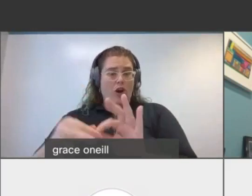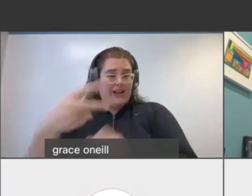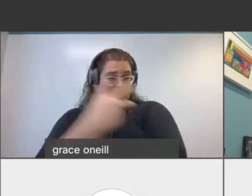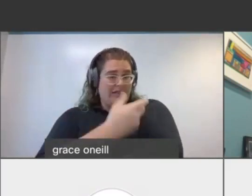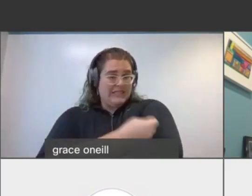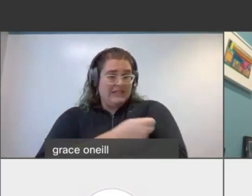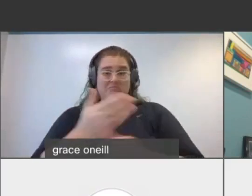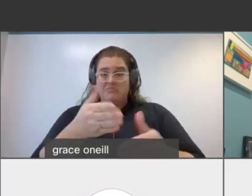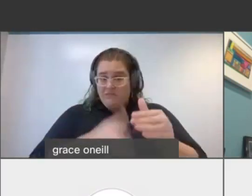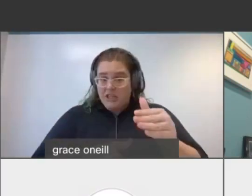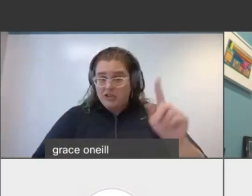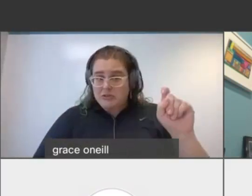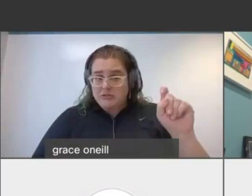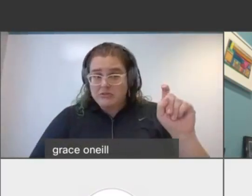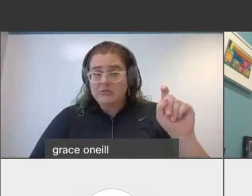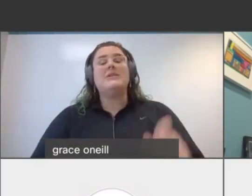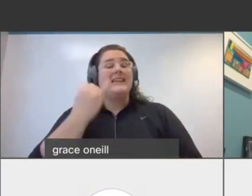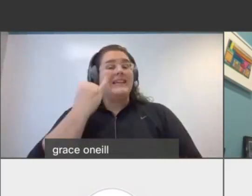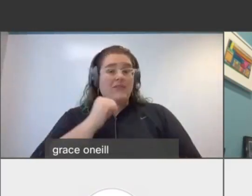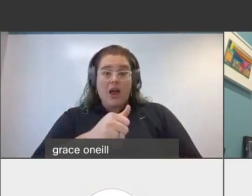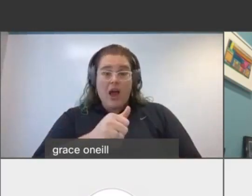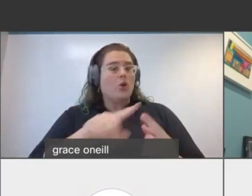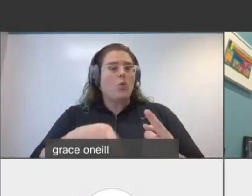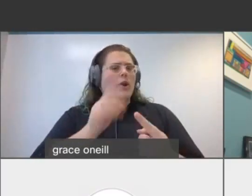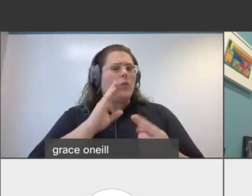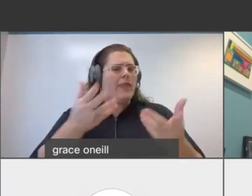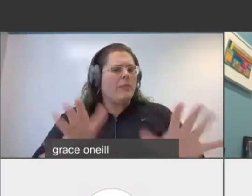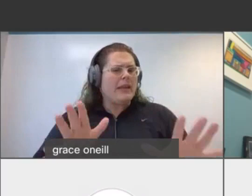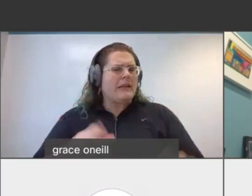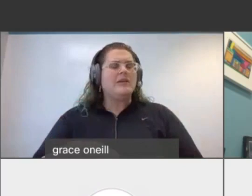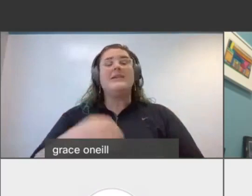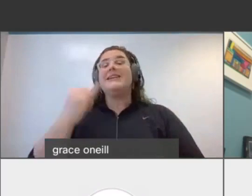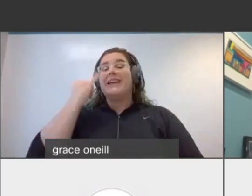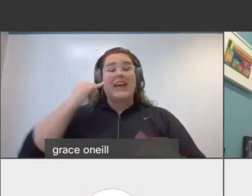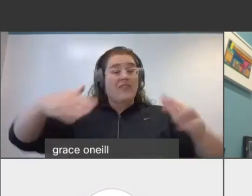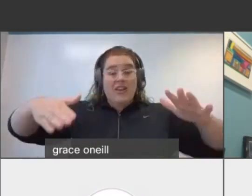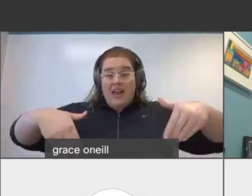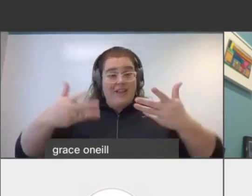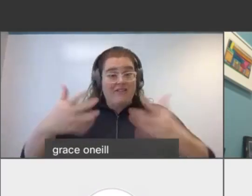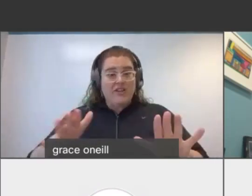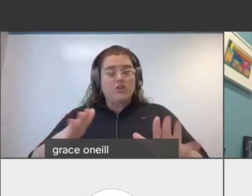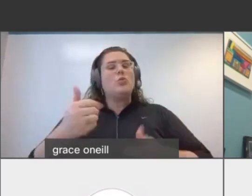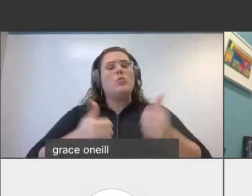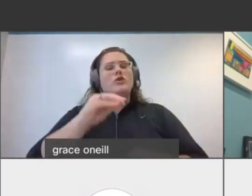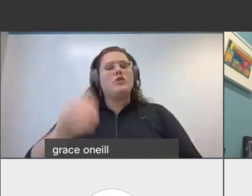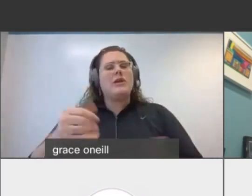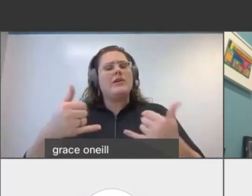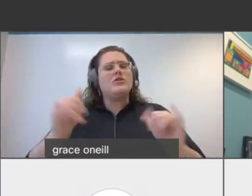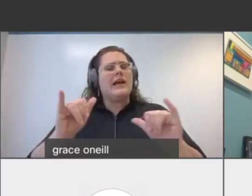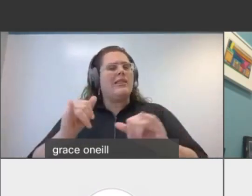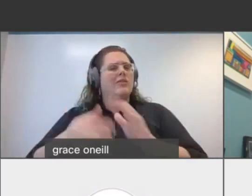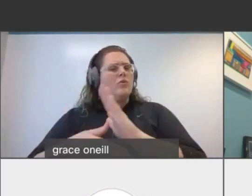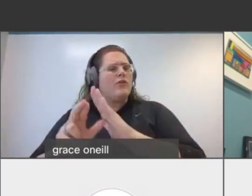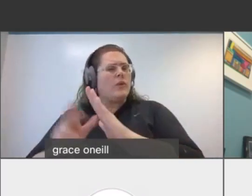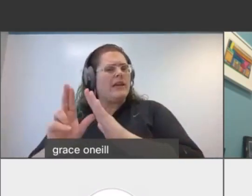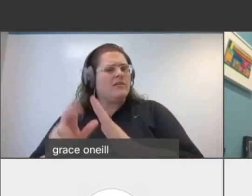will they be completed? And also, if not, what percentage of those who submitted requests remain open? So on